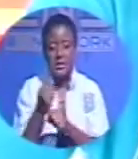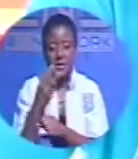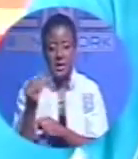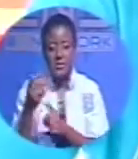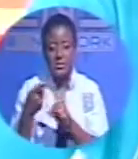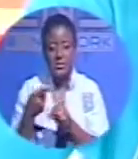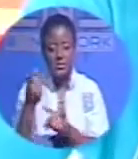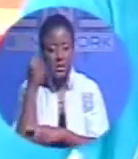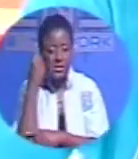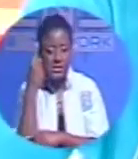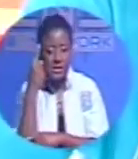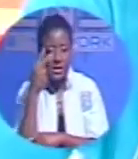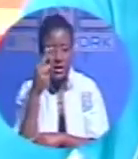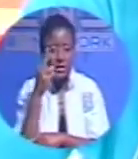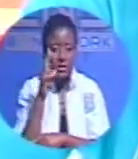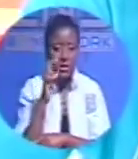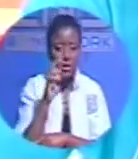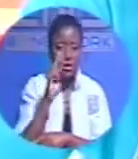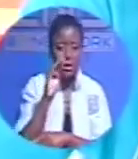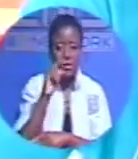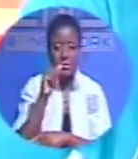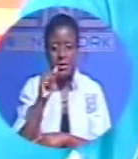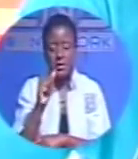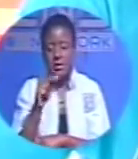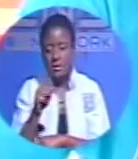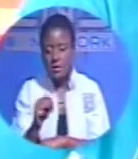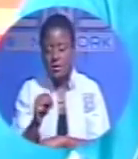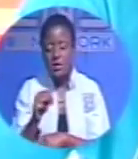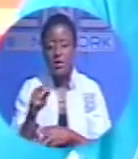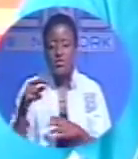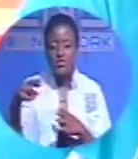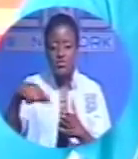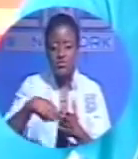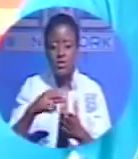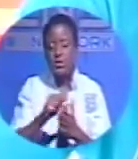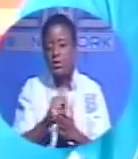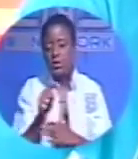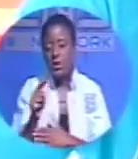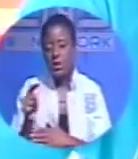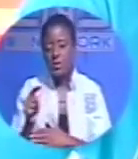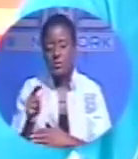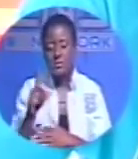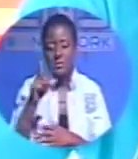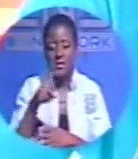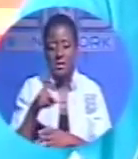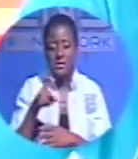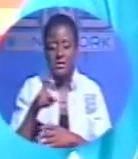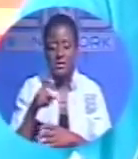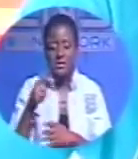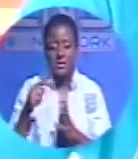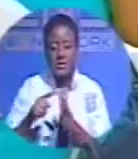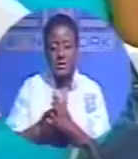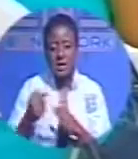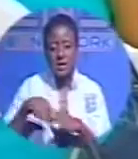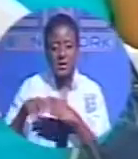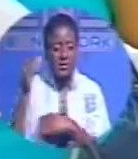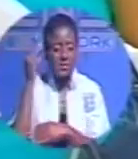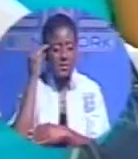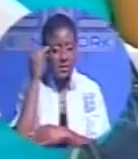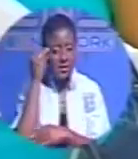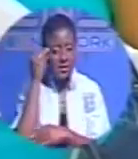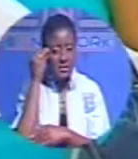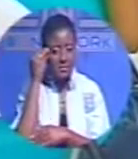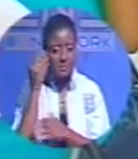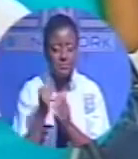about. It has to start in the head, you know, and that's the beginning of what I call renewal.